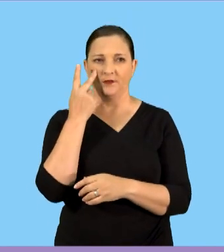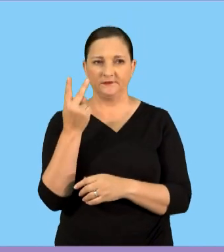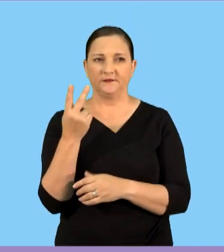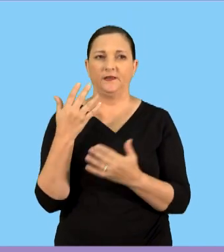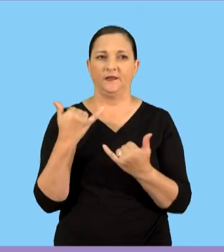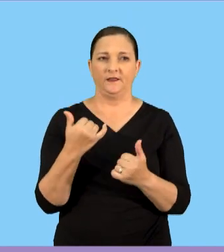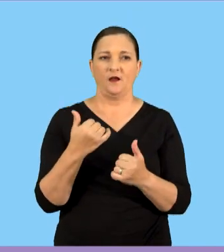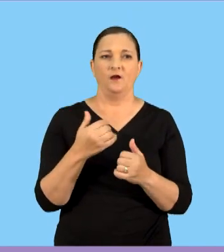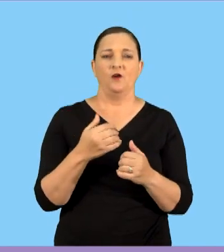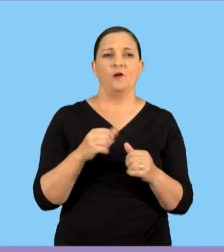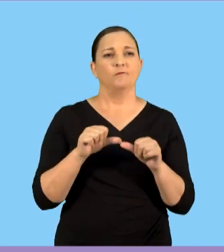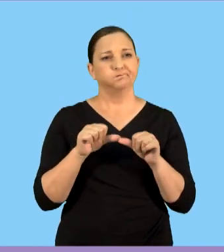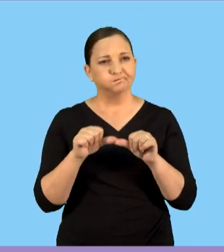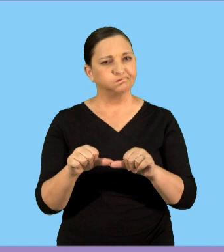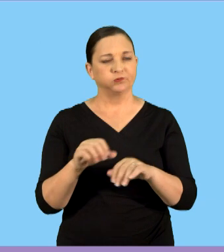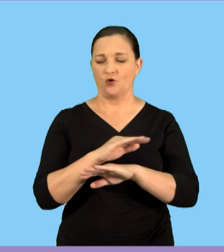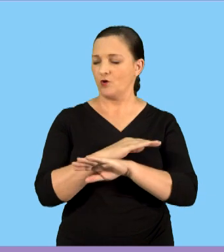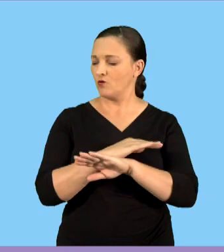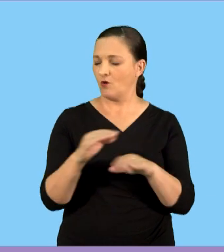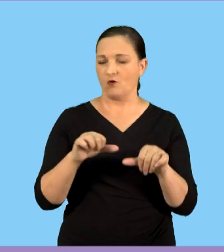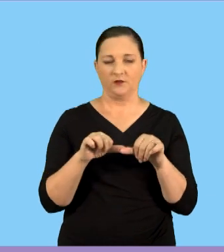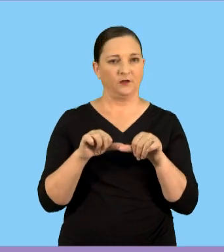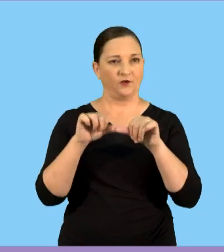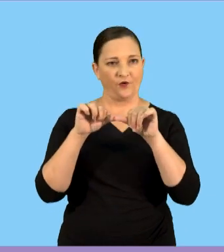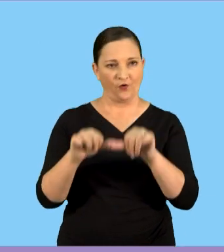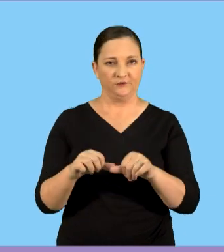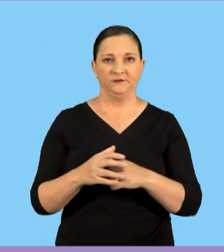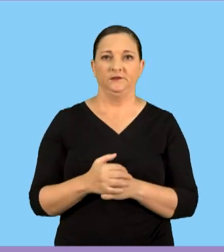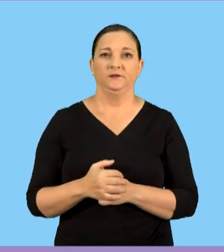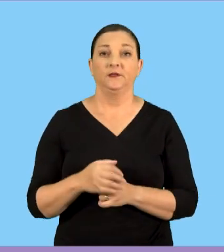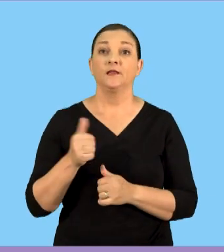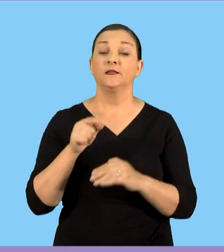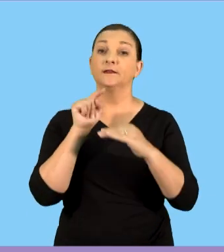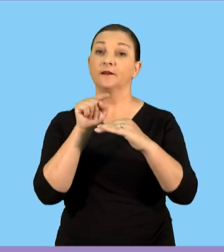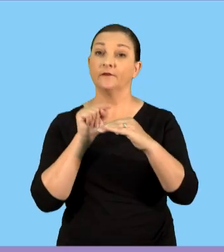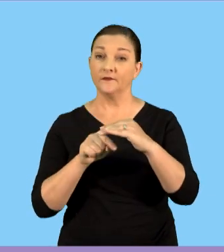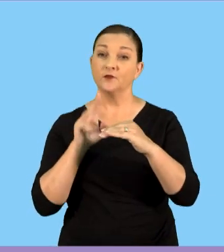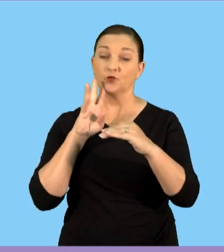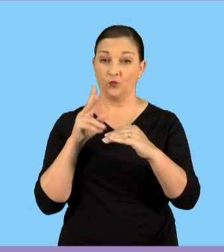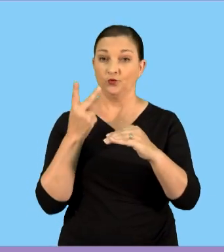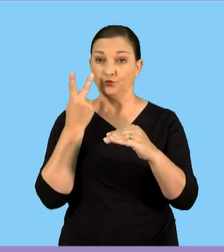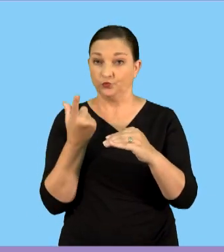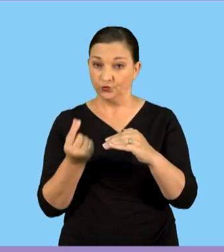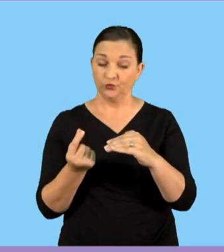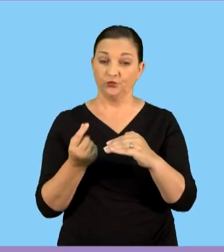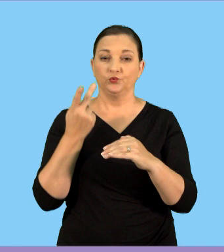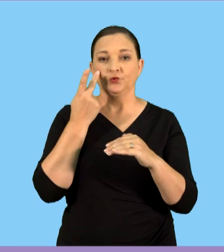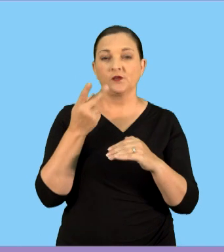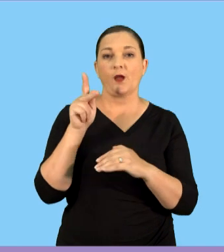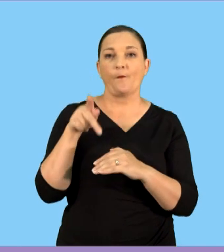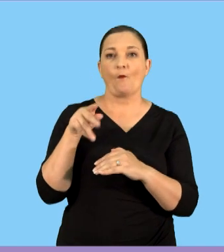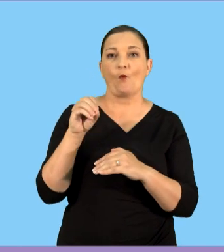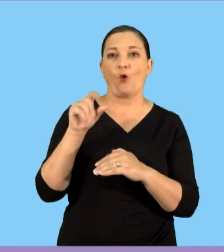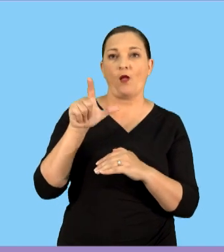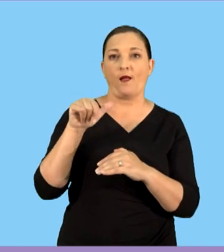of by constants and multiplication by non-constants. Then we're also going to be looking at division of polynomials, where